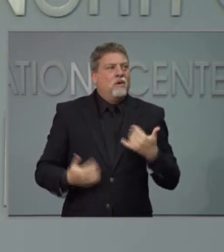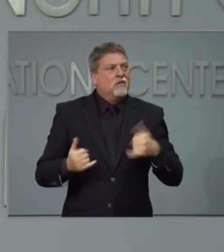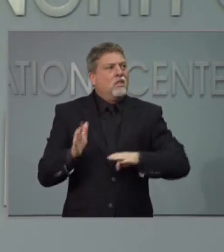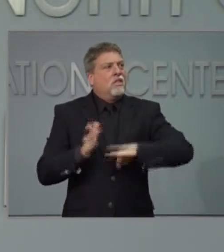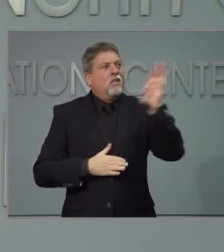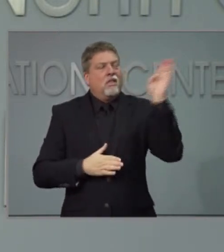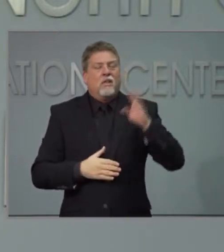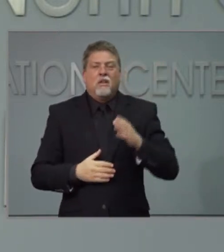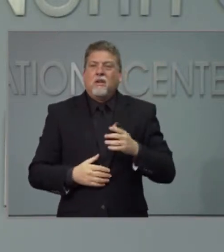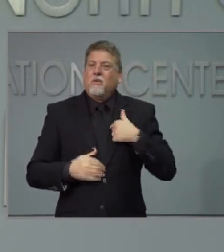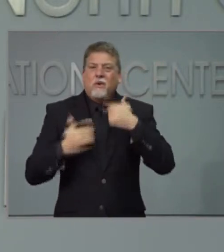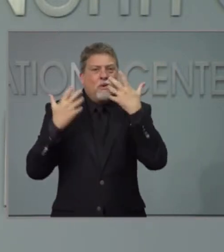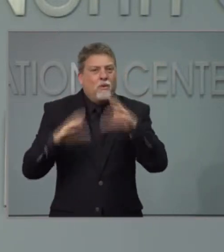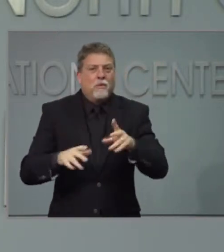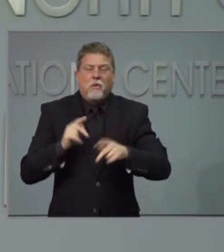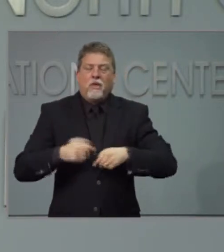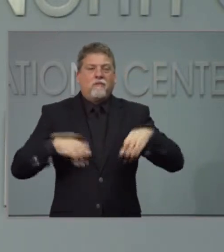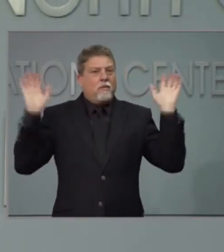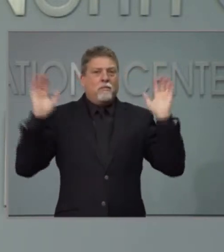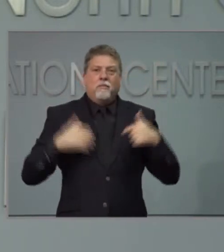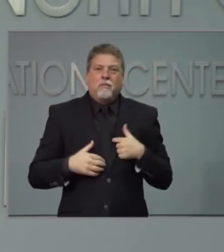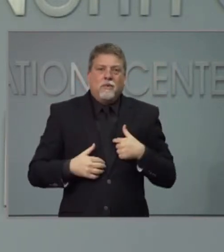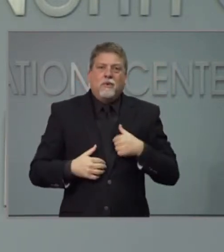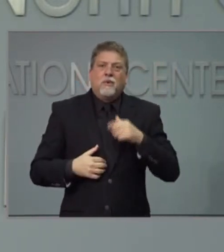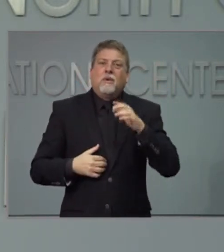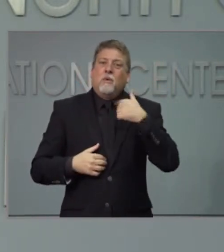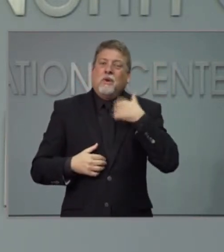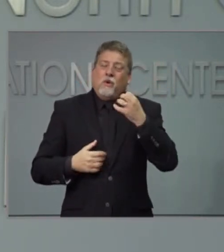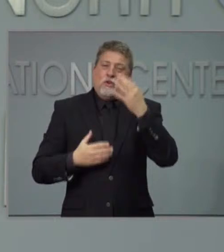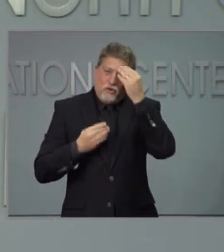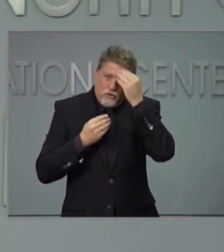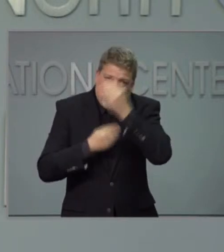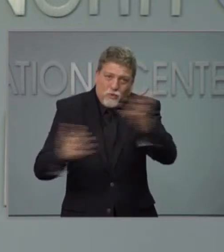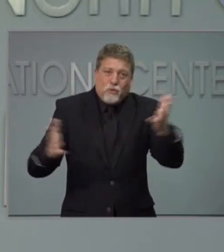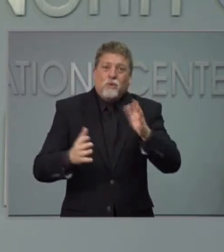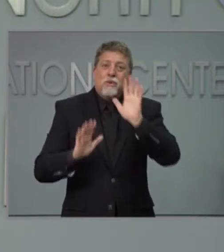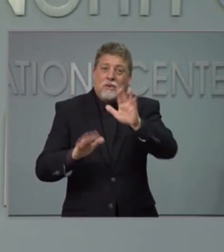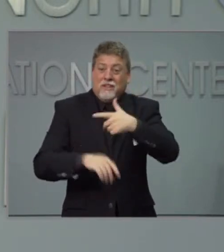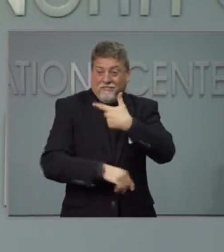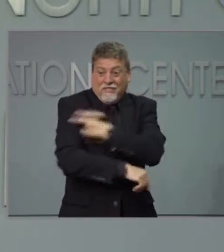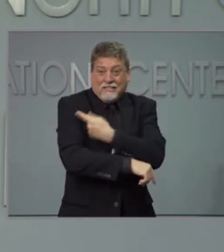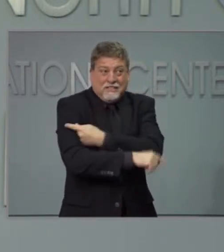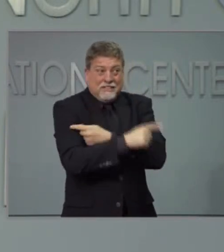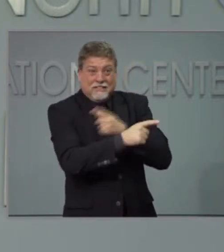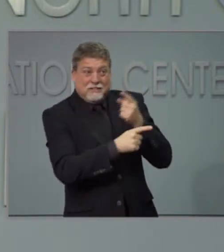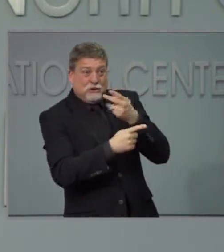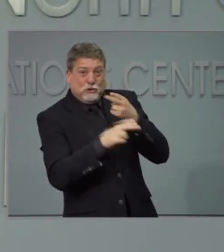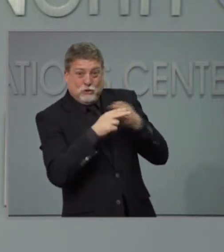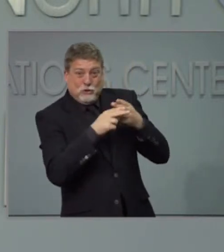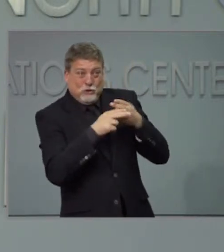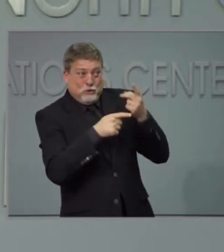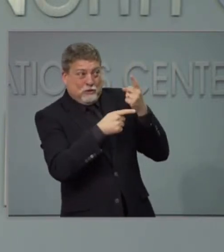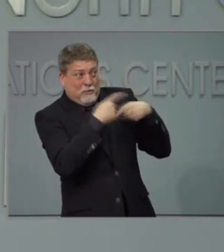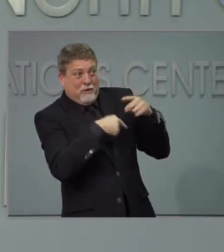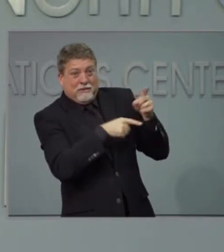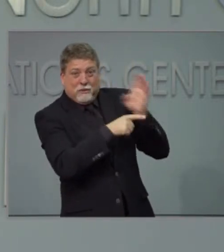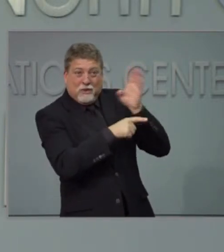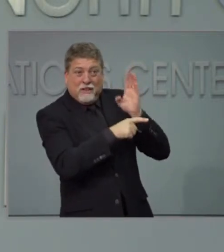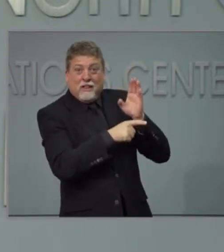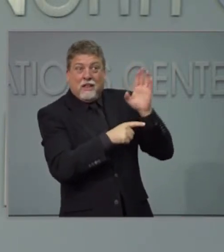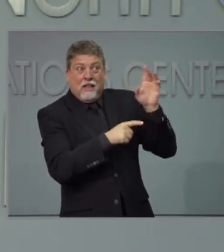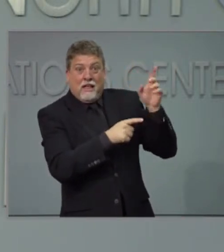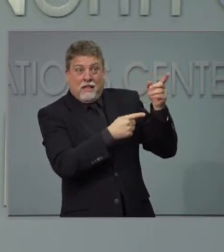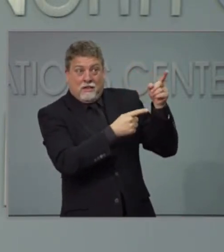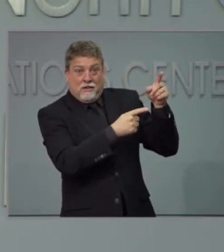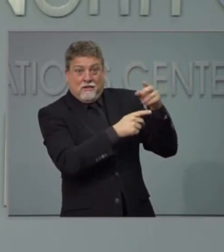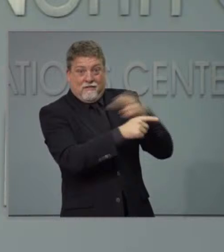state to say, look, we've got vaccines coming that we know can help us substantially reduce